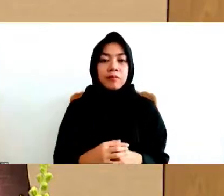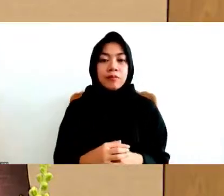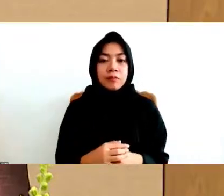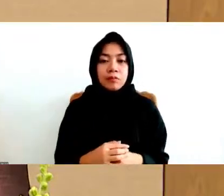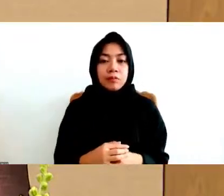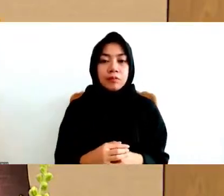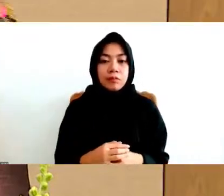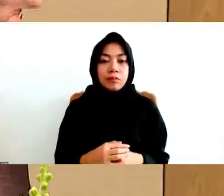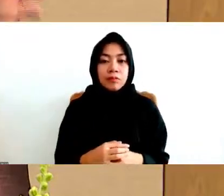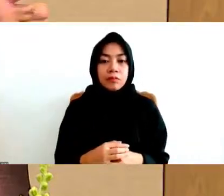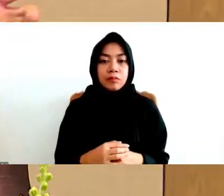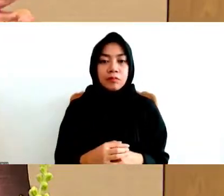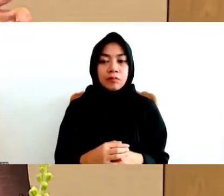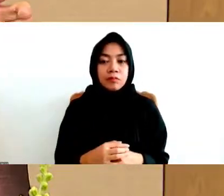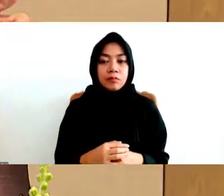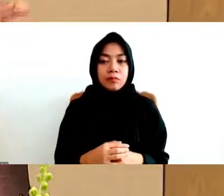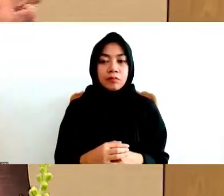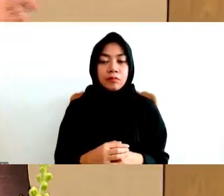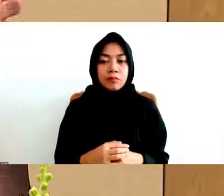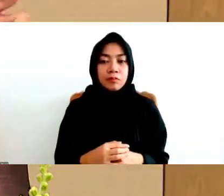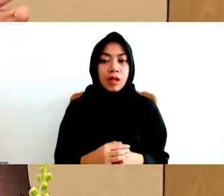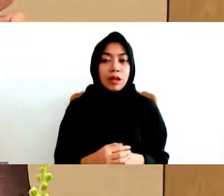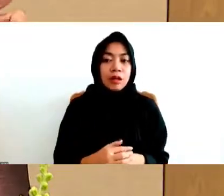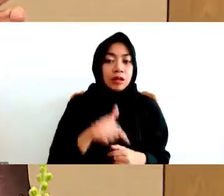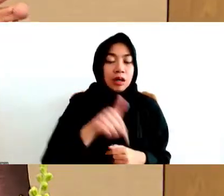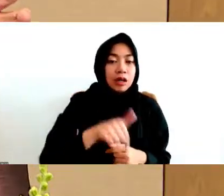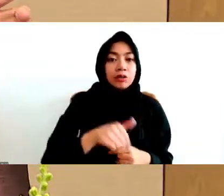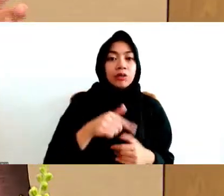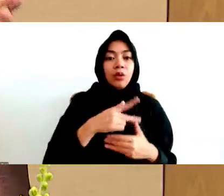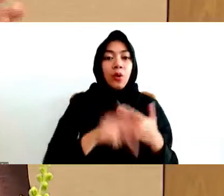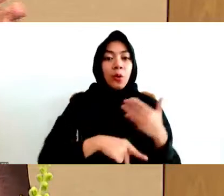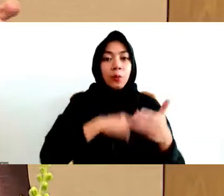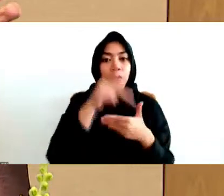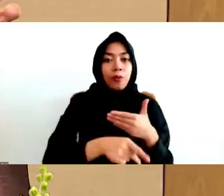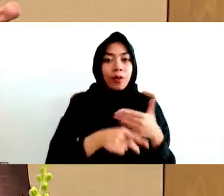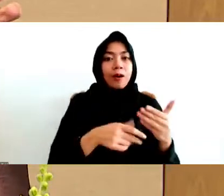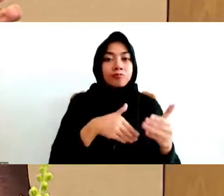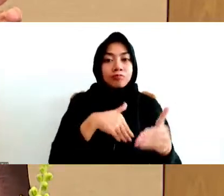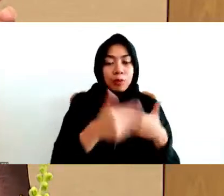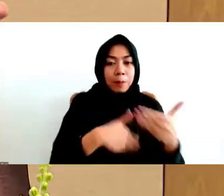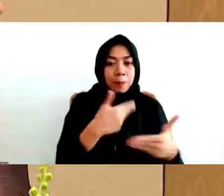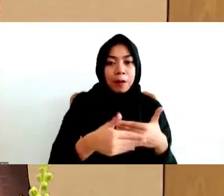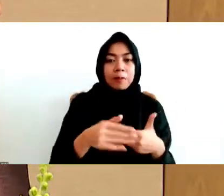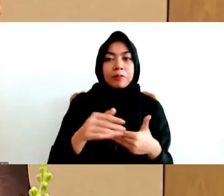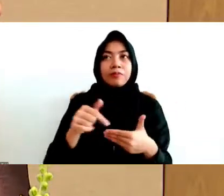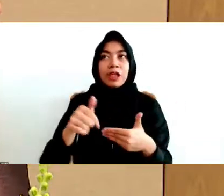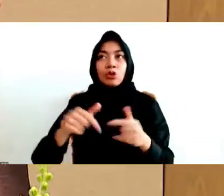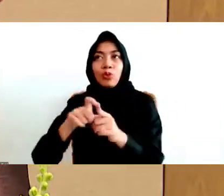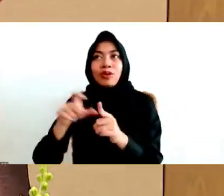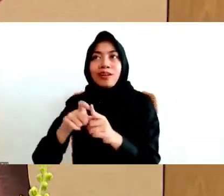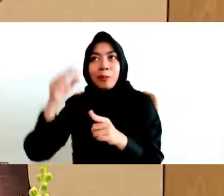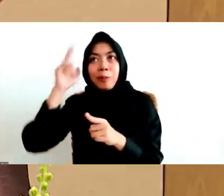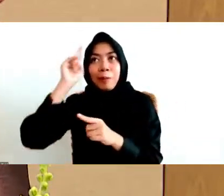design only target those that already been in the government database. So